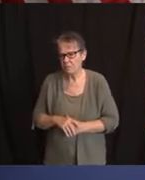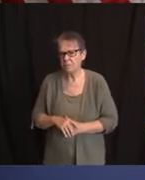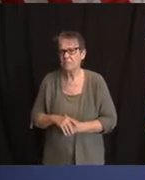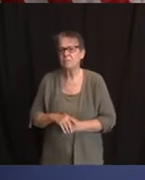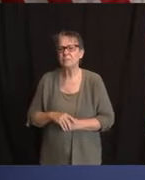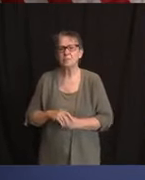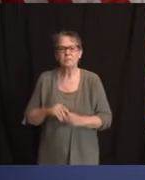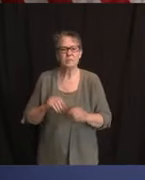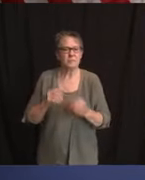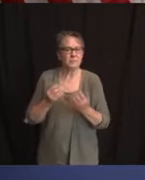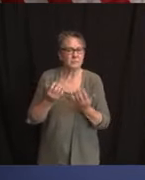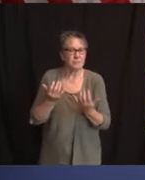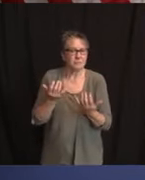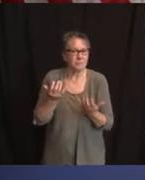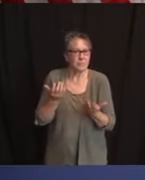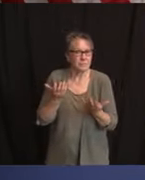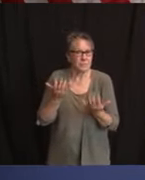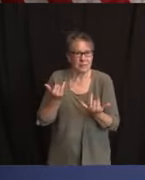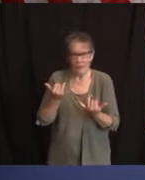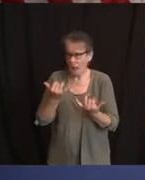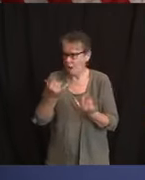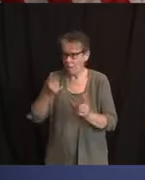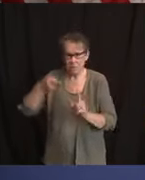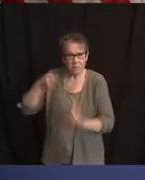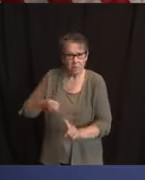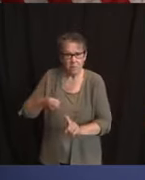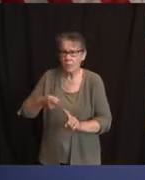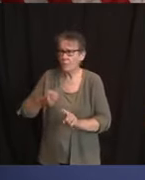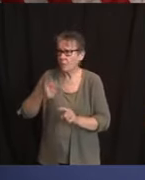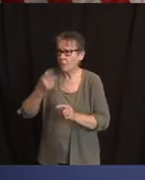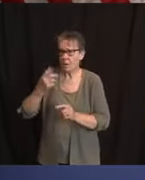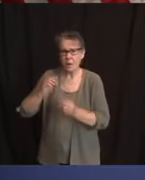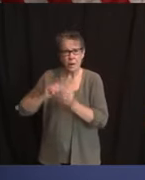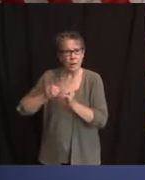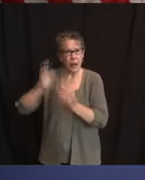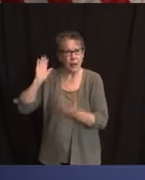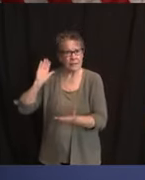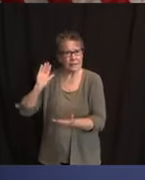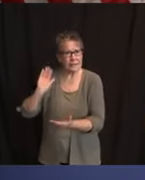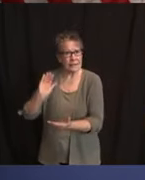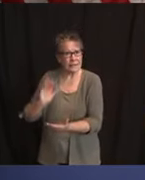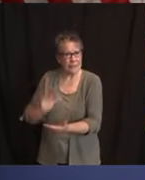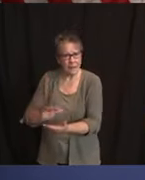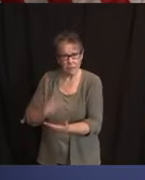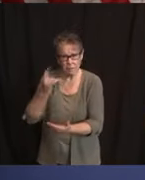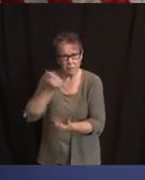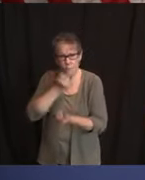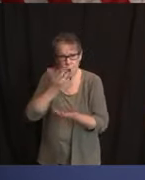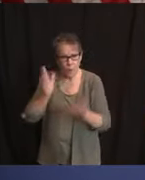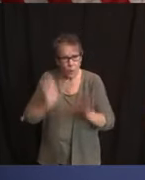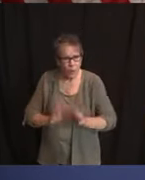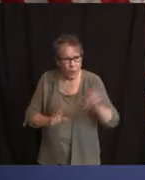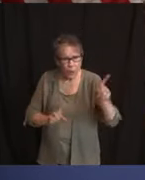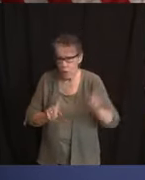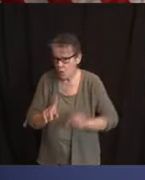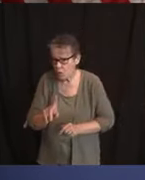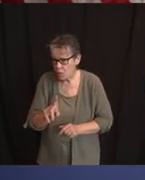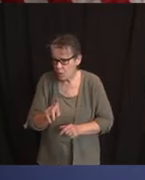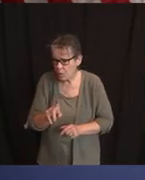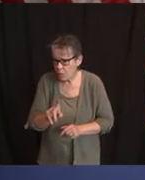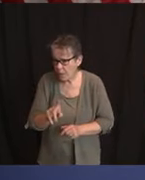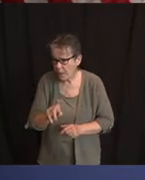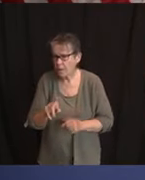whether warmer, there's a huge raging debate around the world whether warmer weather will or will not impact this. H1N1, it